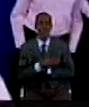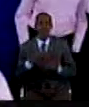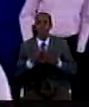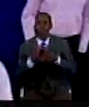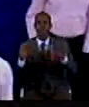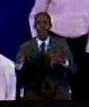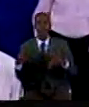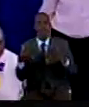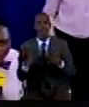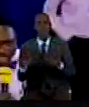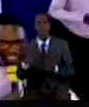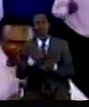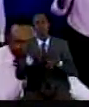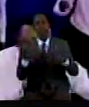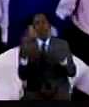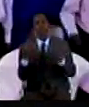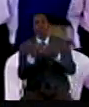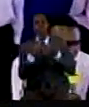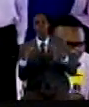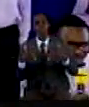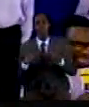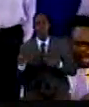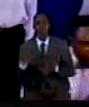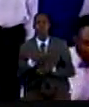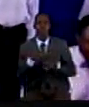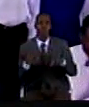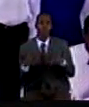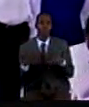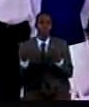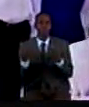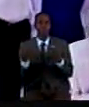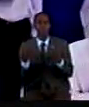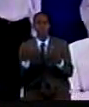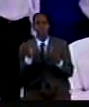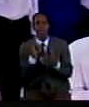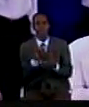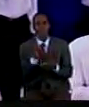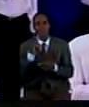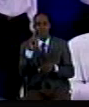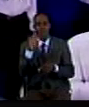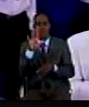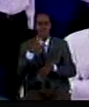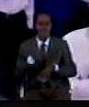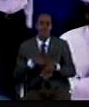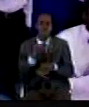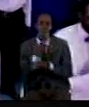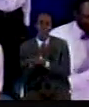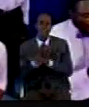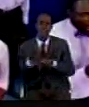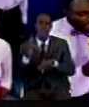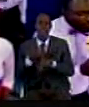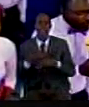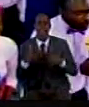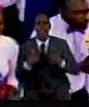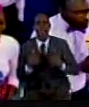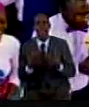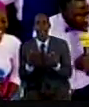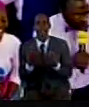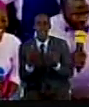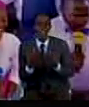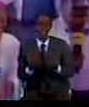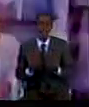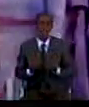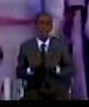Losing, letting go. I say losing, letting go. Your time of freedom has